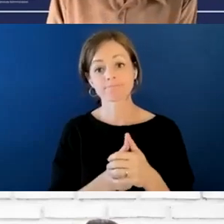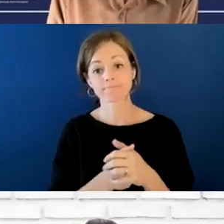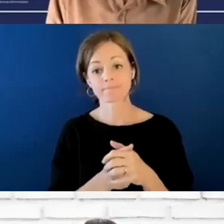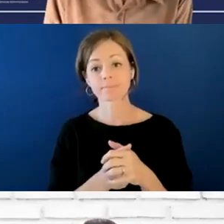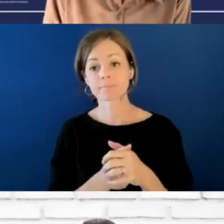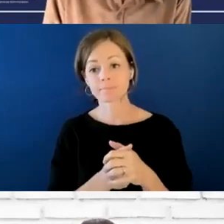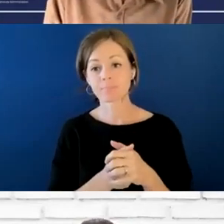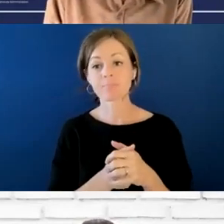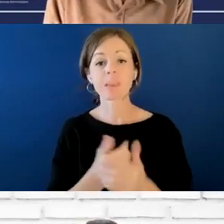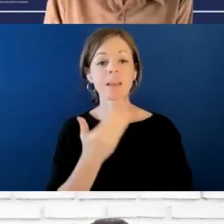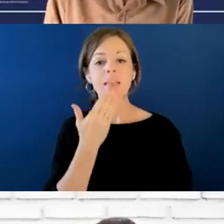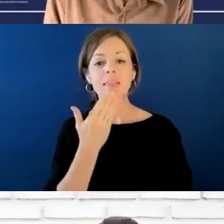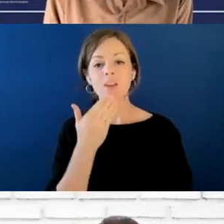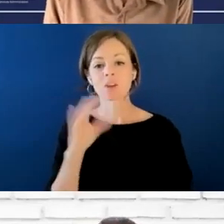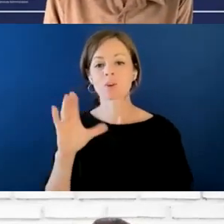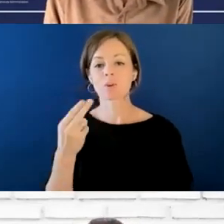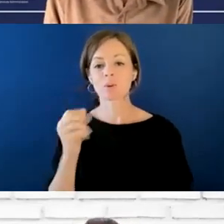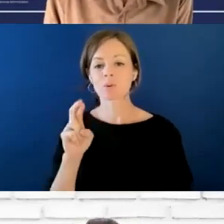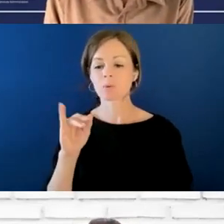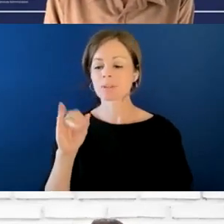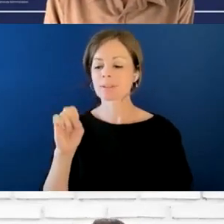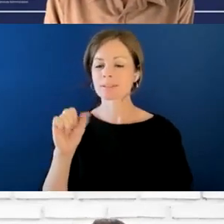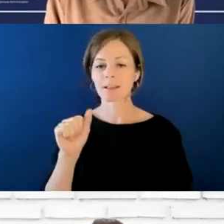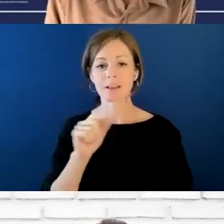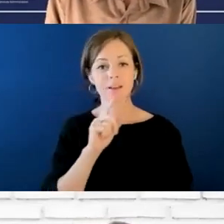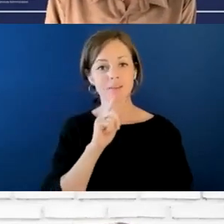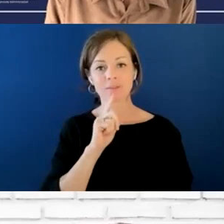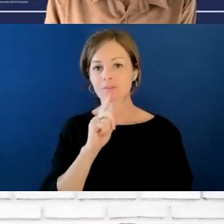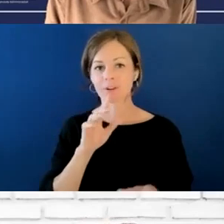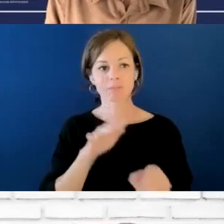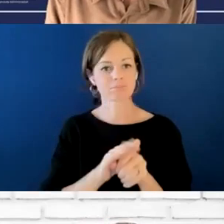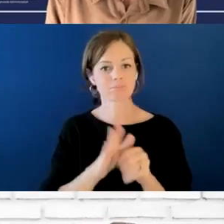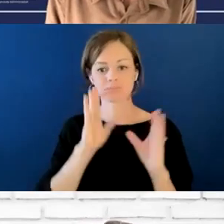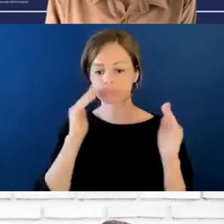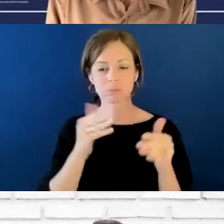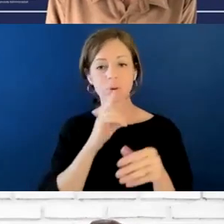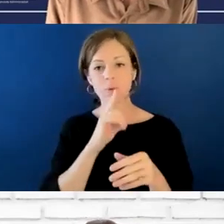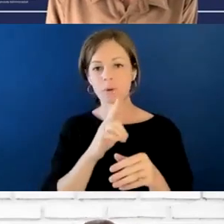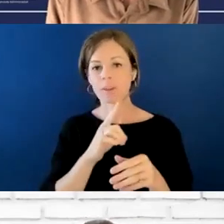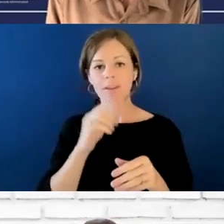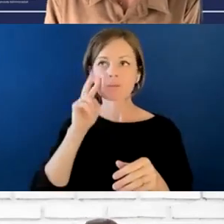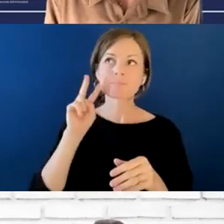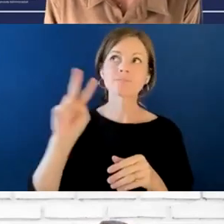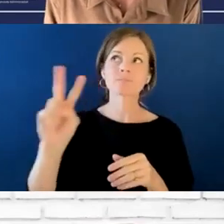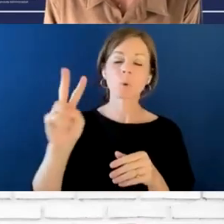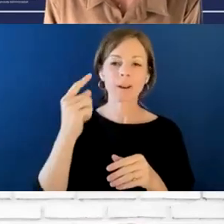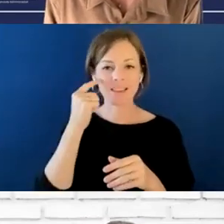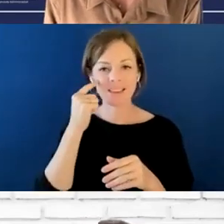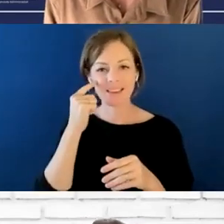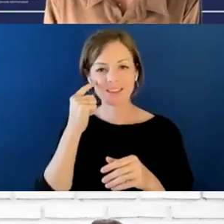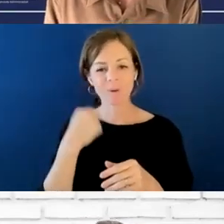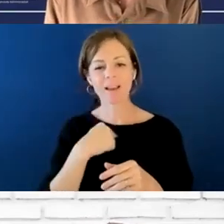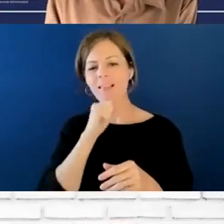And thank you, Carissa. Very comprehensive, but also very forward-thinking. I mean, this is what I love about SAMHSA's